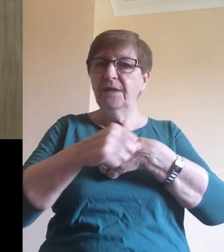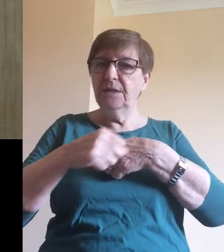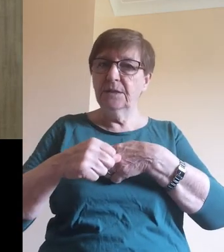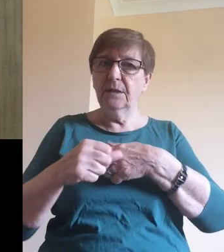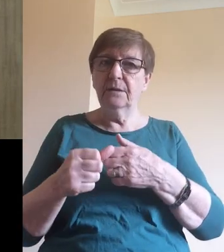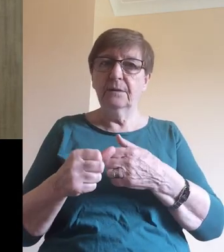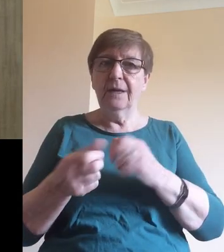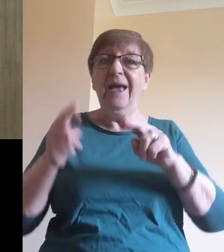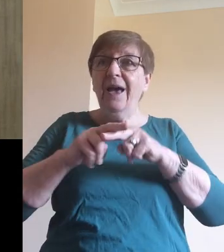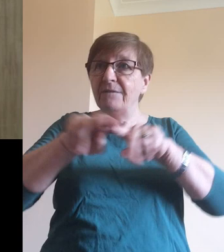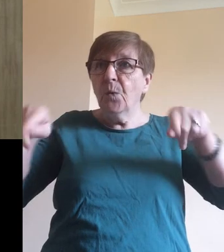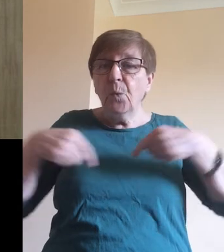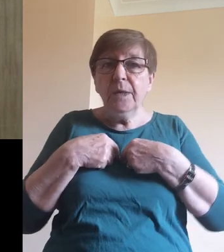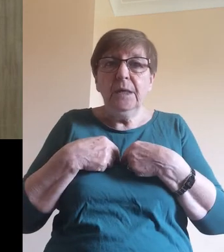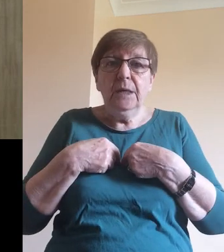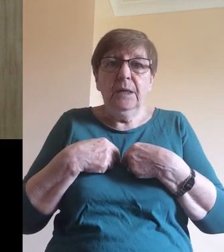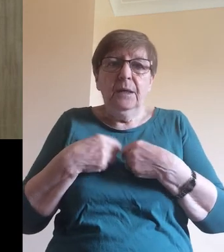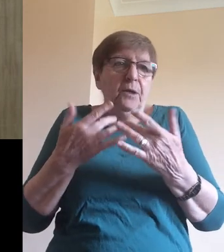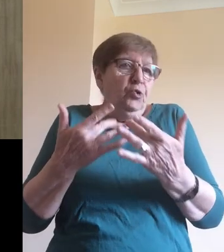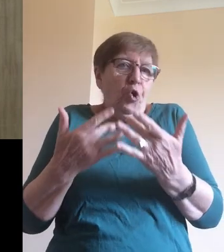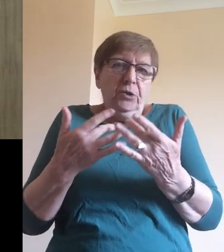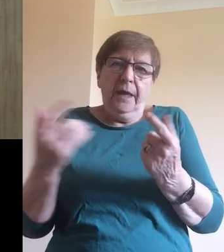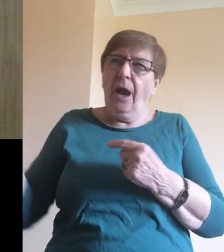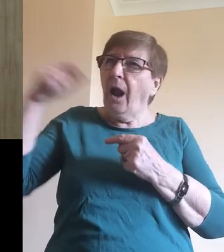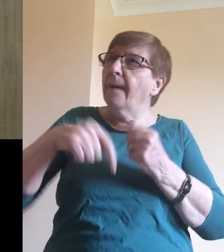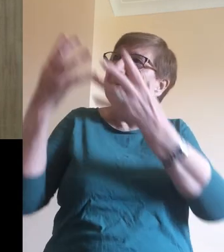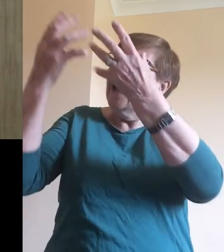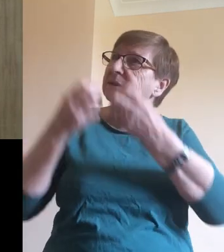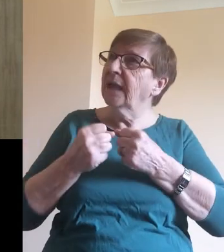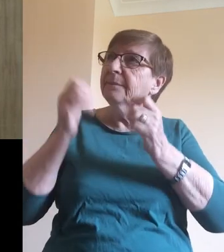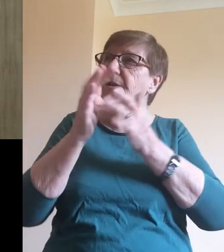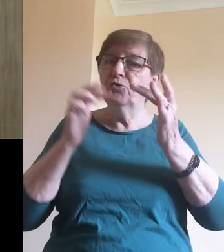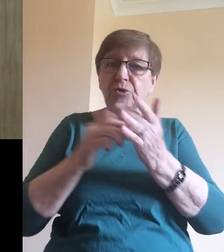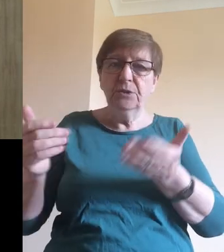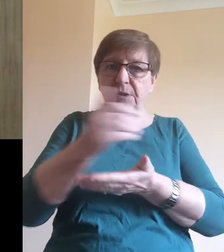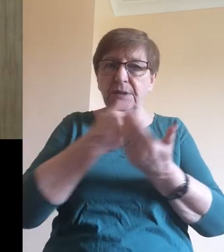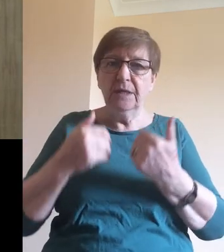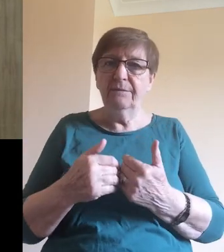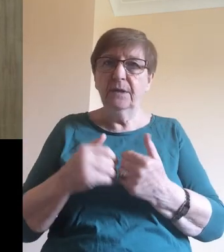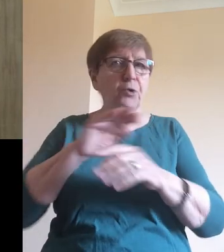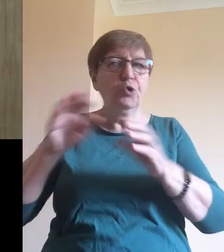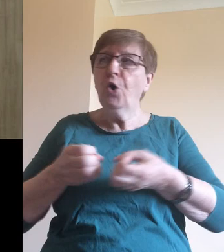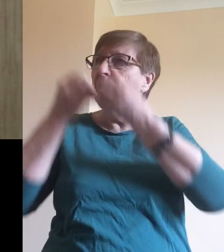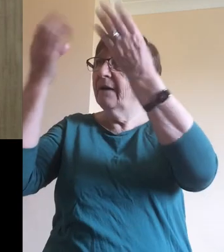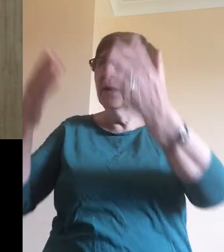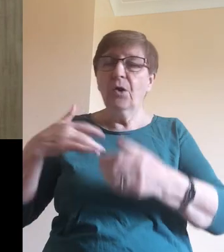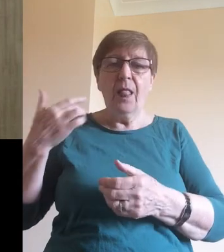And if, Lord, we are folk who have not yet come, folks who have not yet given our lives to Jesus,